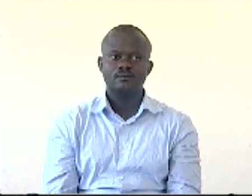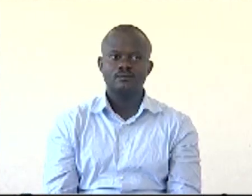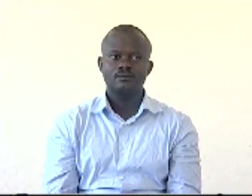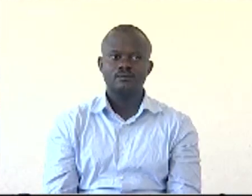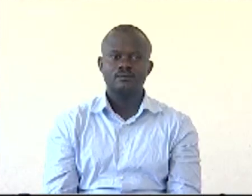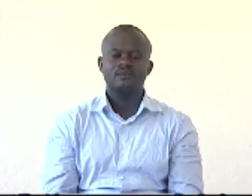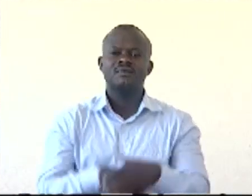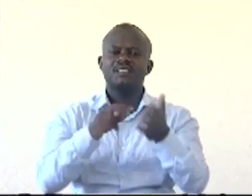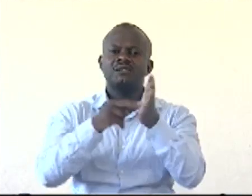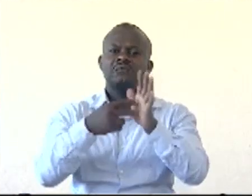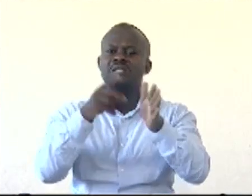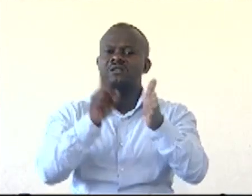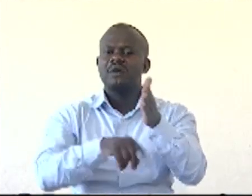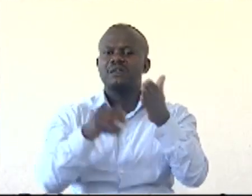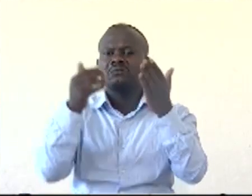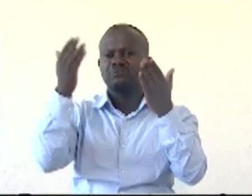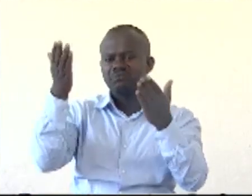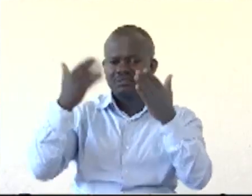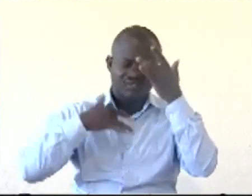disease. What does it mean?